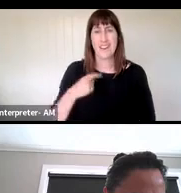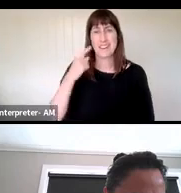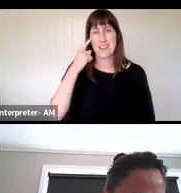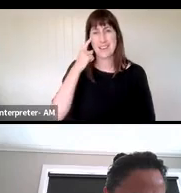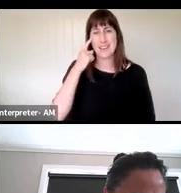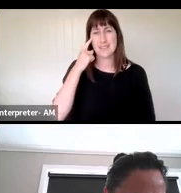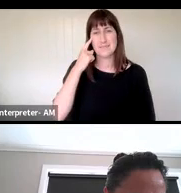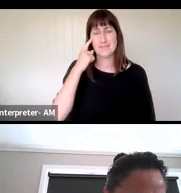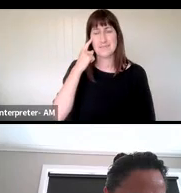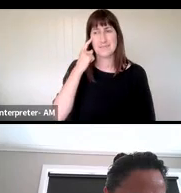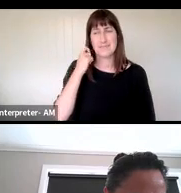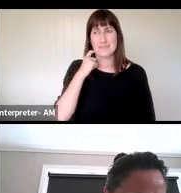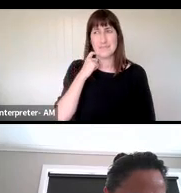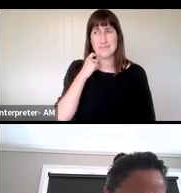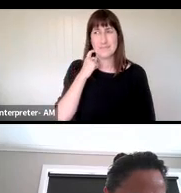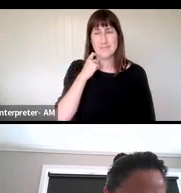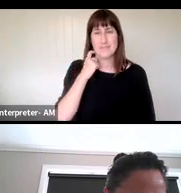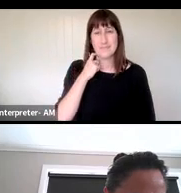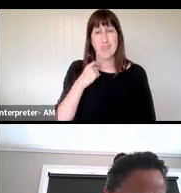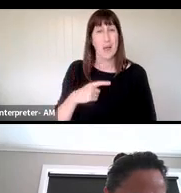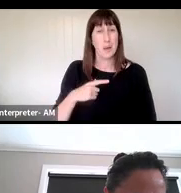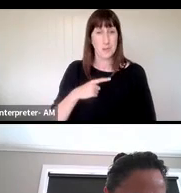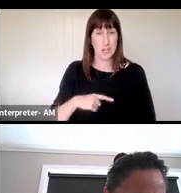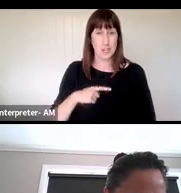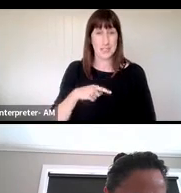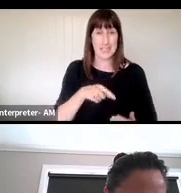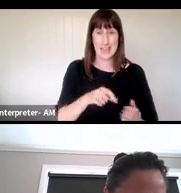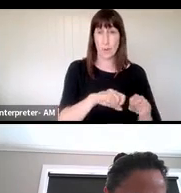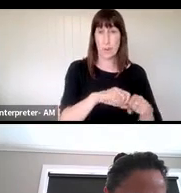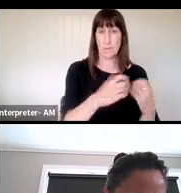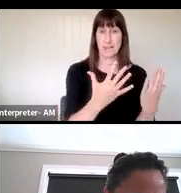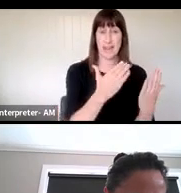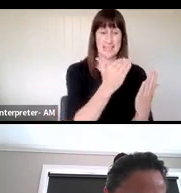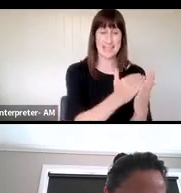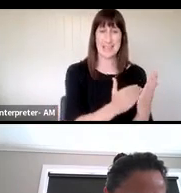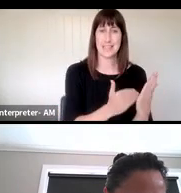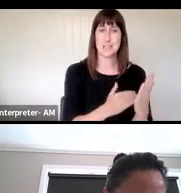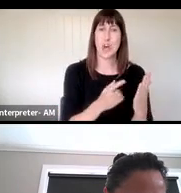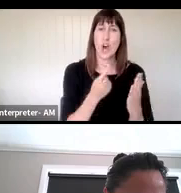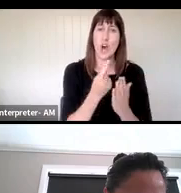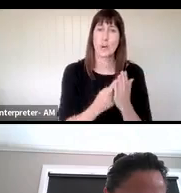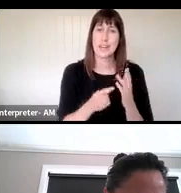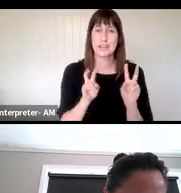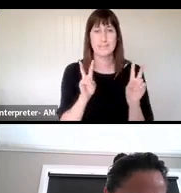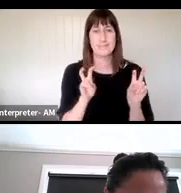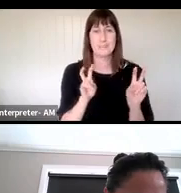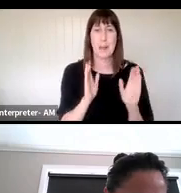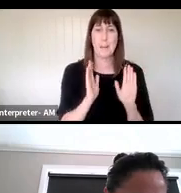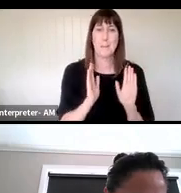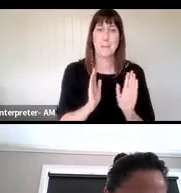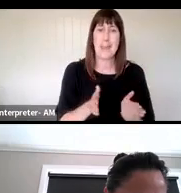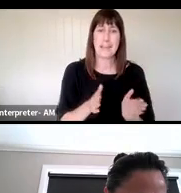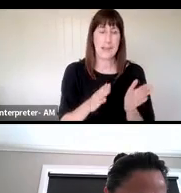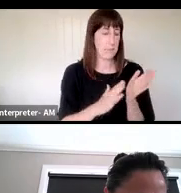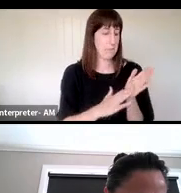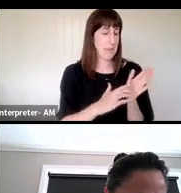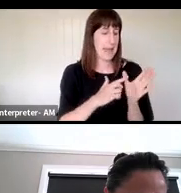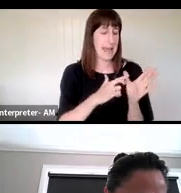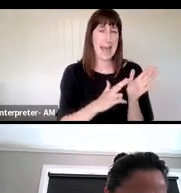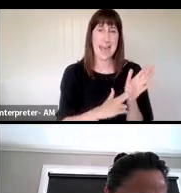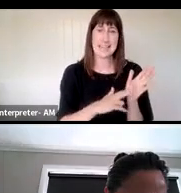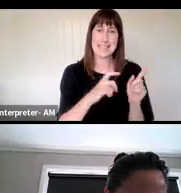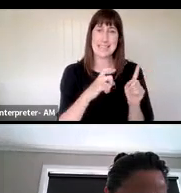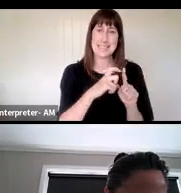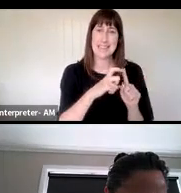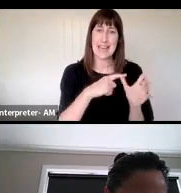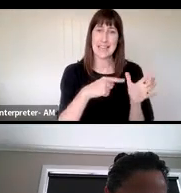well, yeah, because the standards are only mandated and they're not legislated, when push